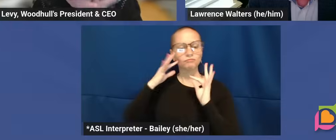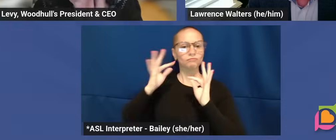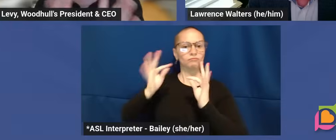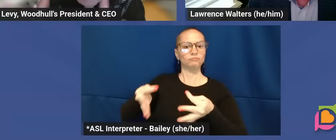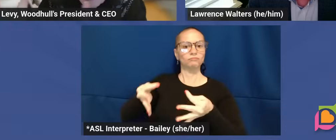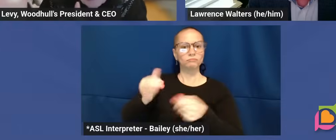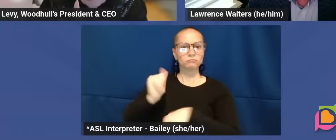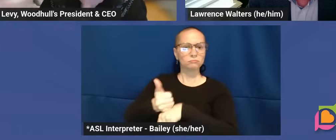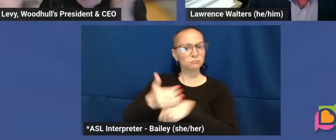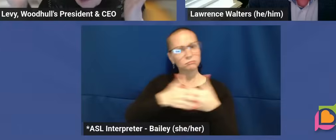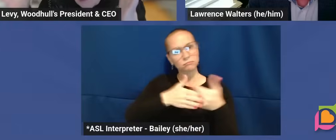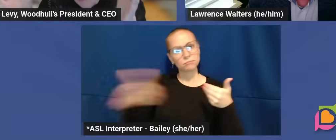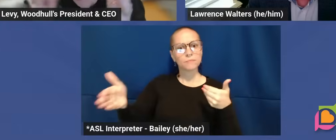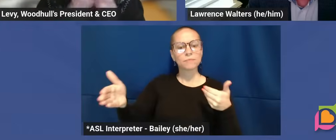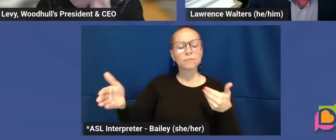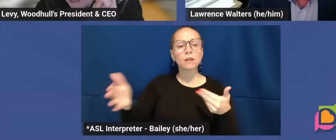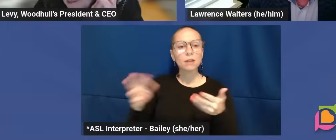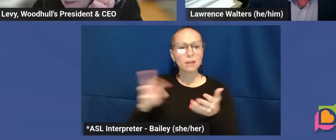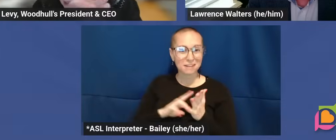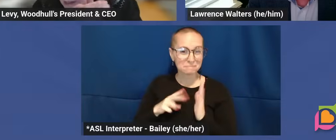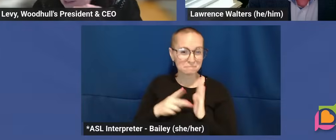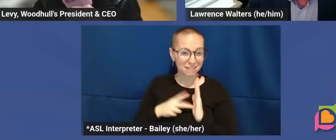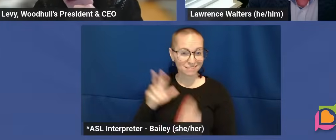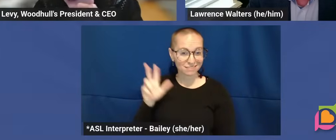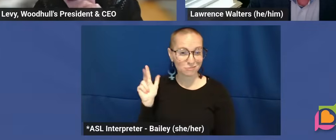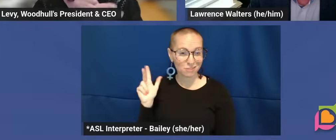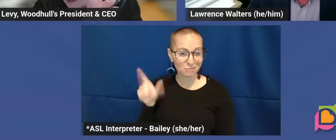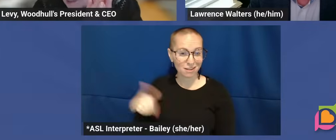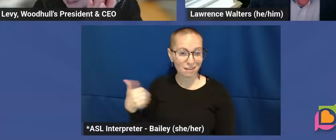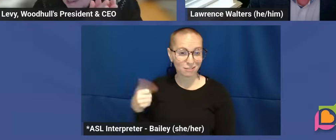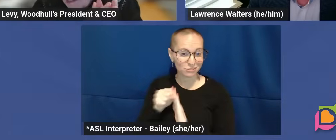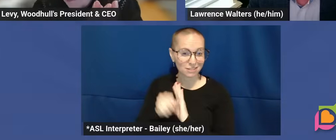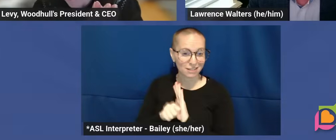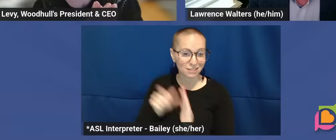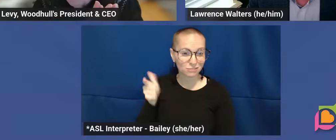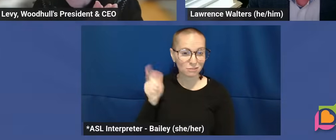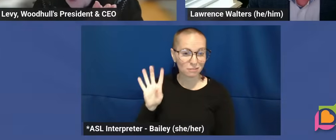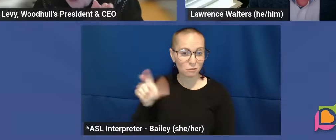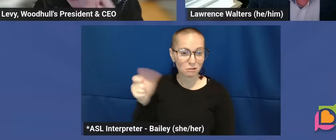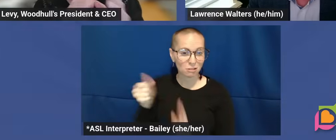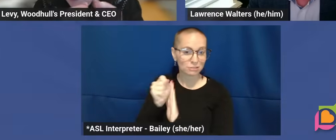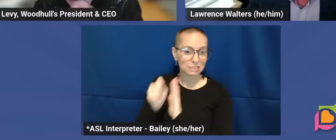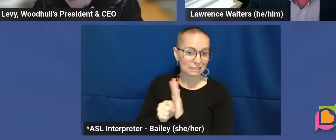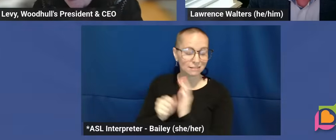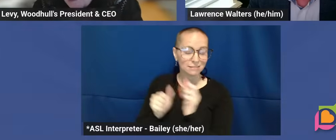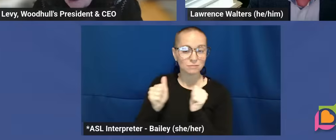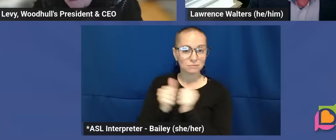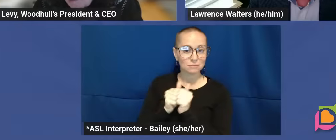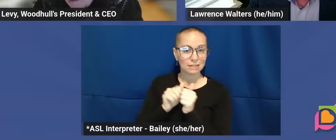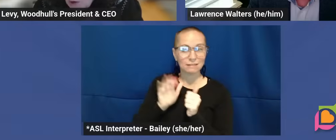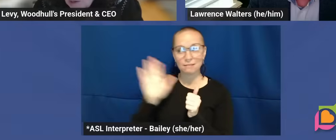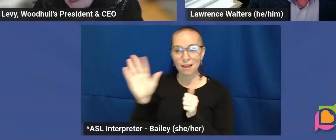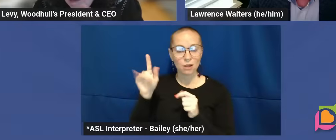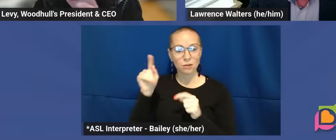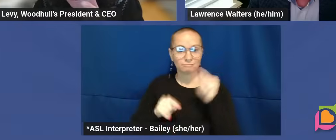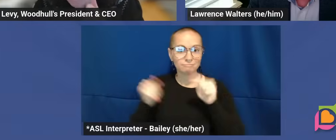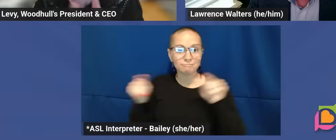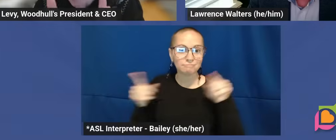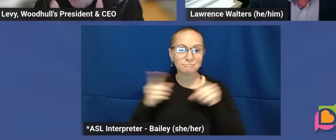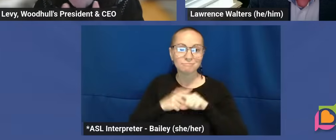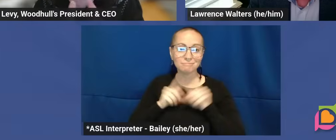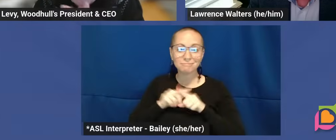place. So there are 23 other states or 24 other states with various types of